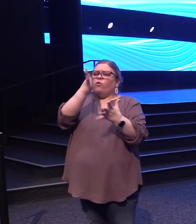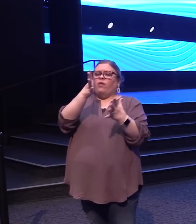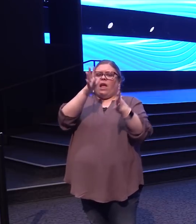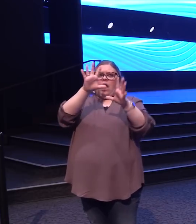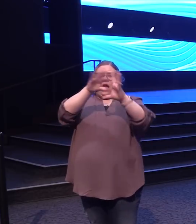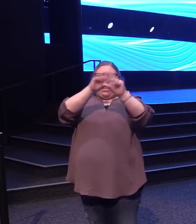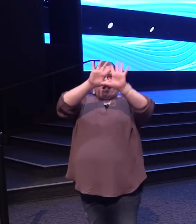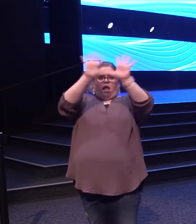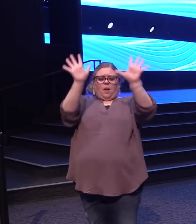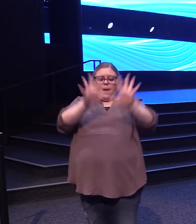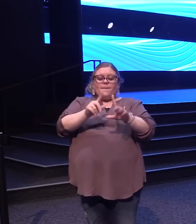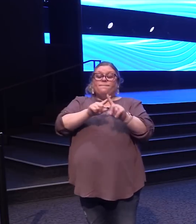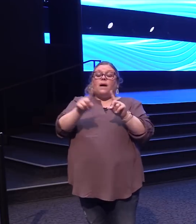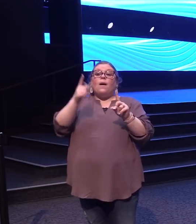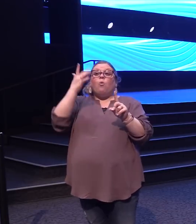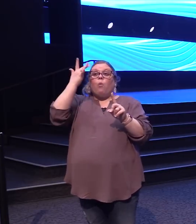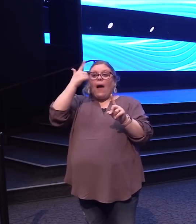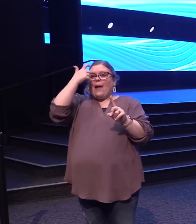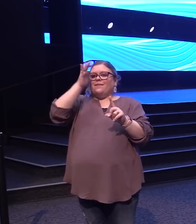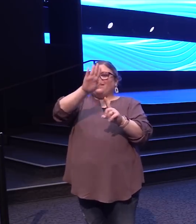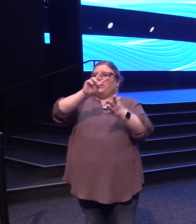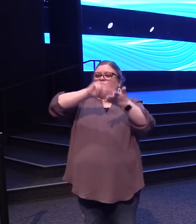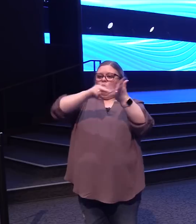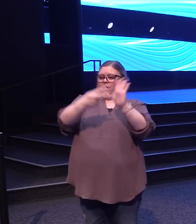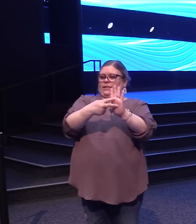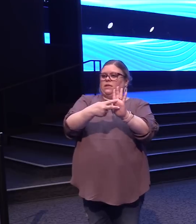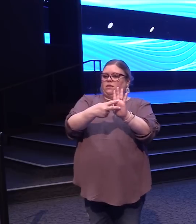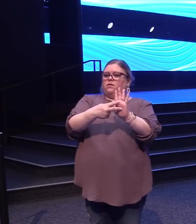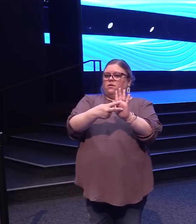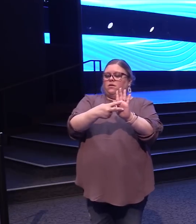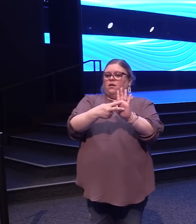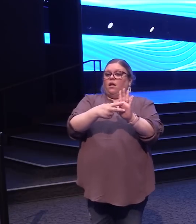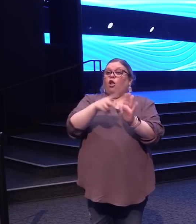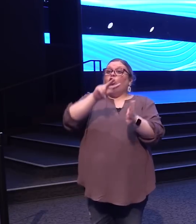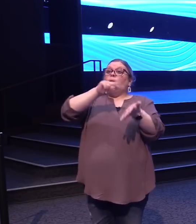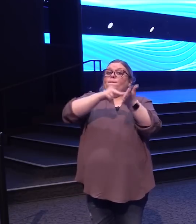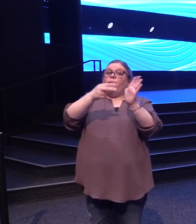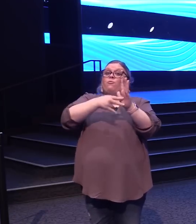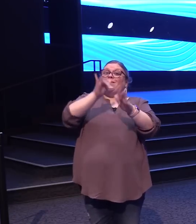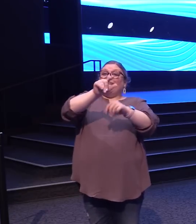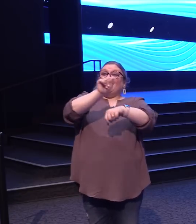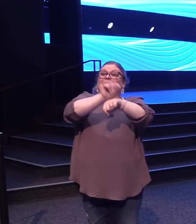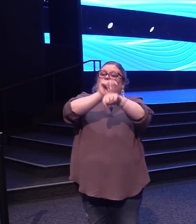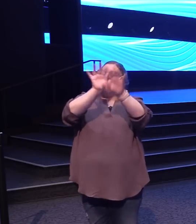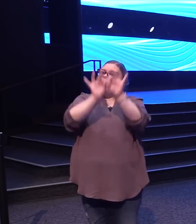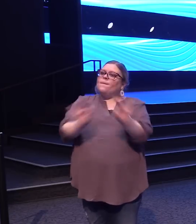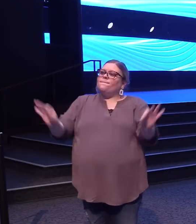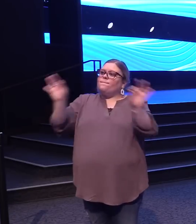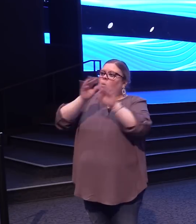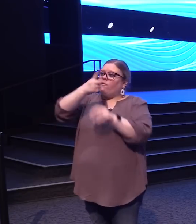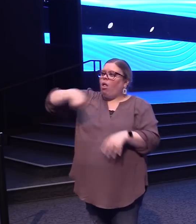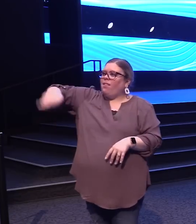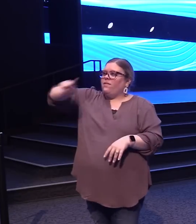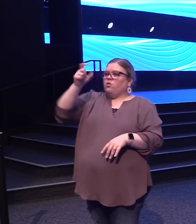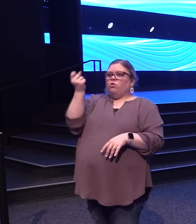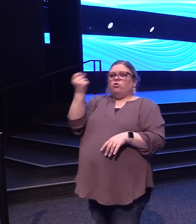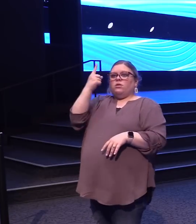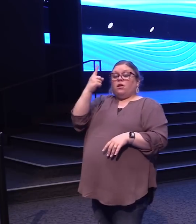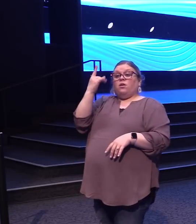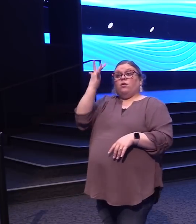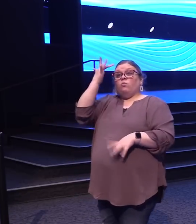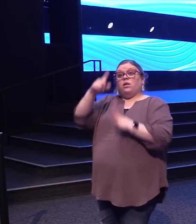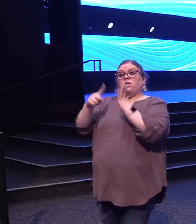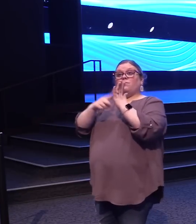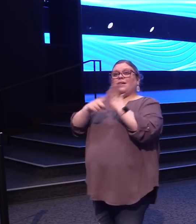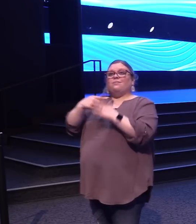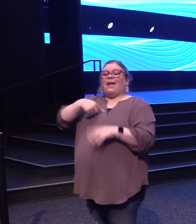exterior, but because of its purpose. And the purpose of the temple is so important for us to understand, because sometimes